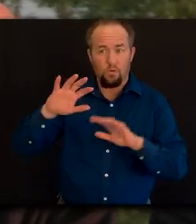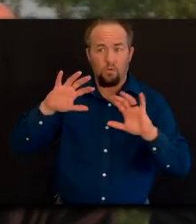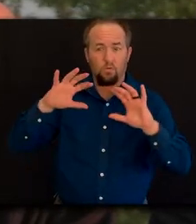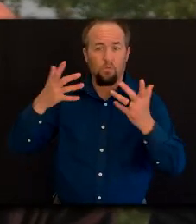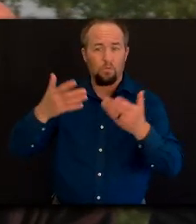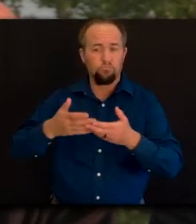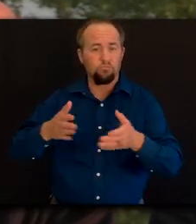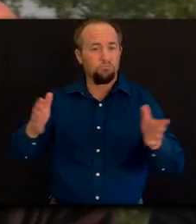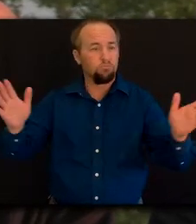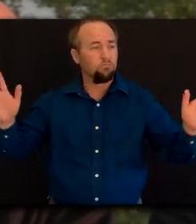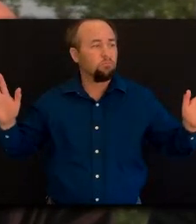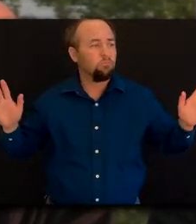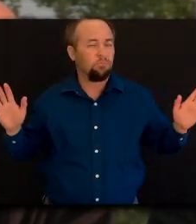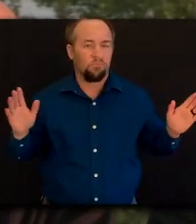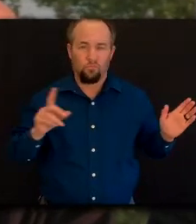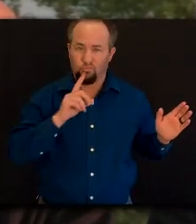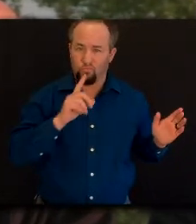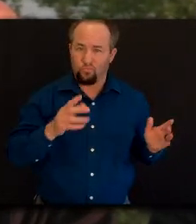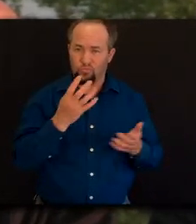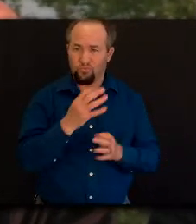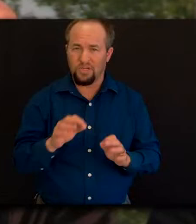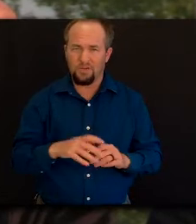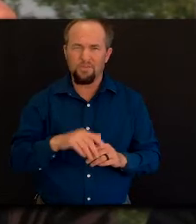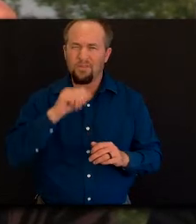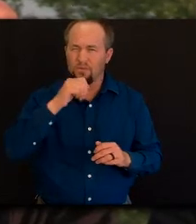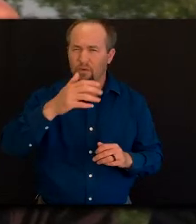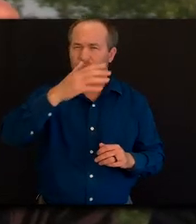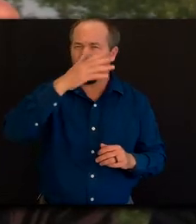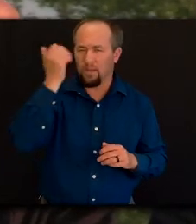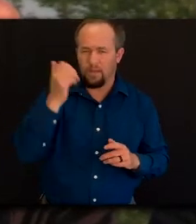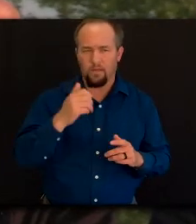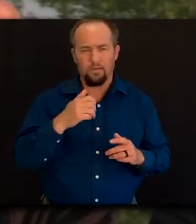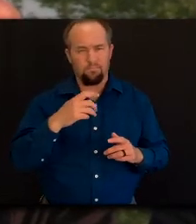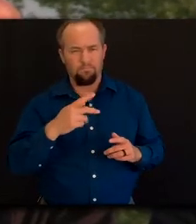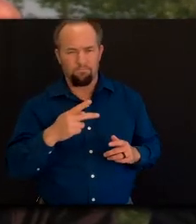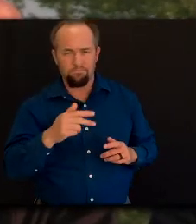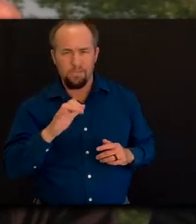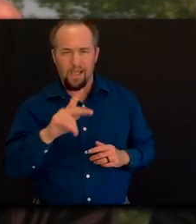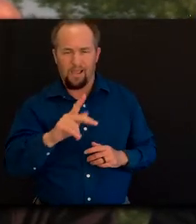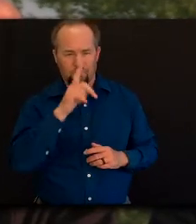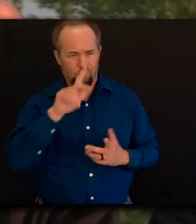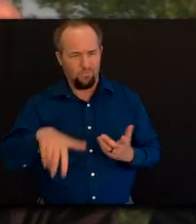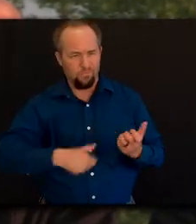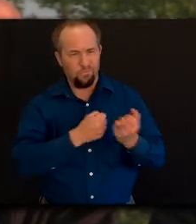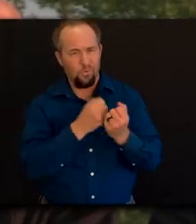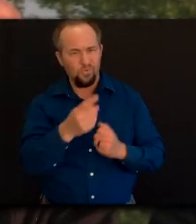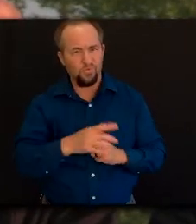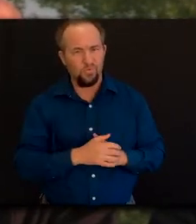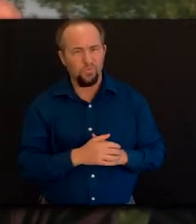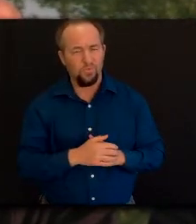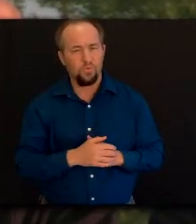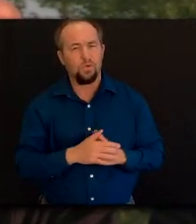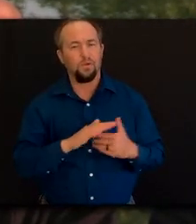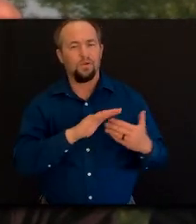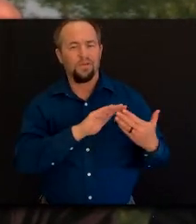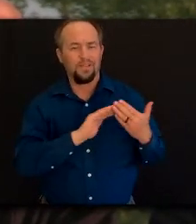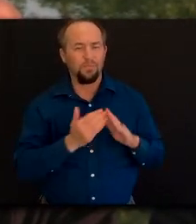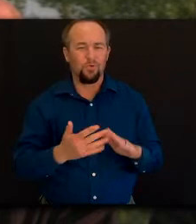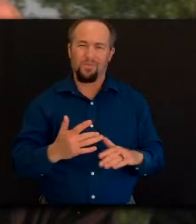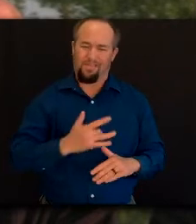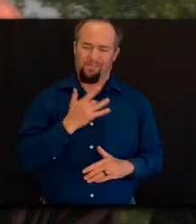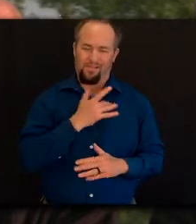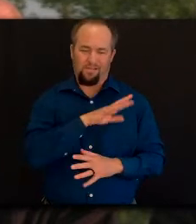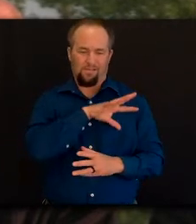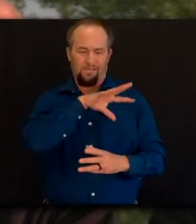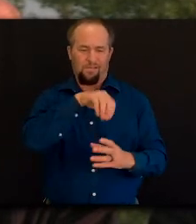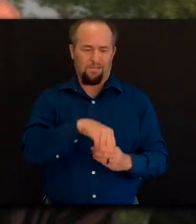freedom, don't forget to have a pack that has your back. Community is so vital in this world. Make sure that yours